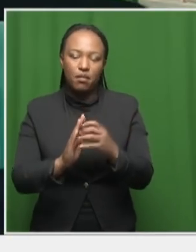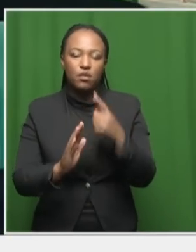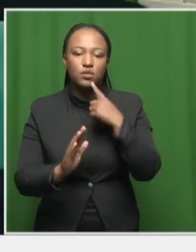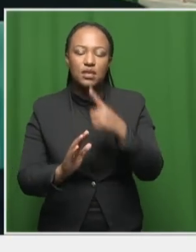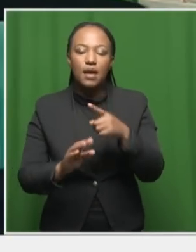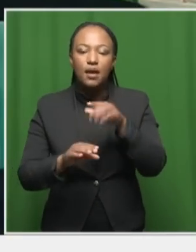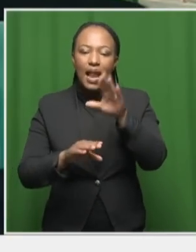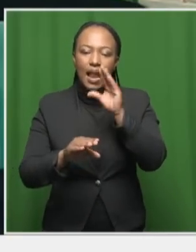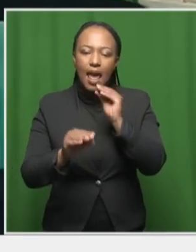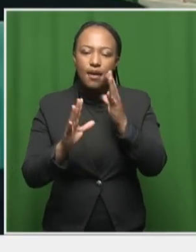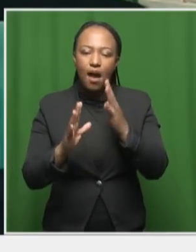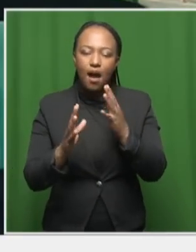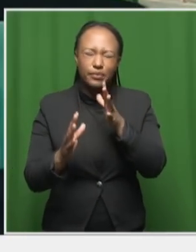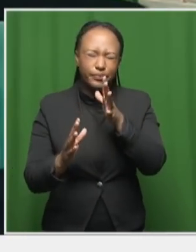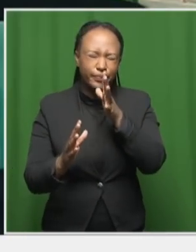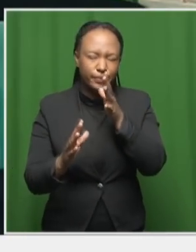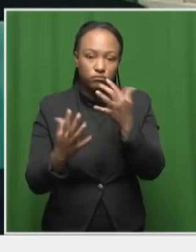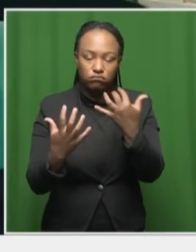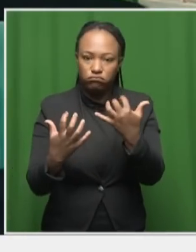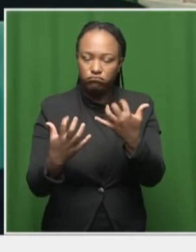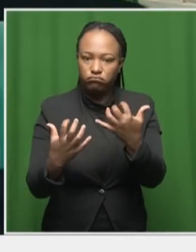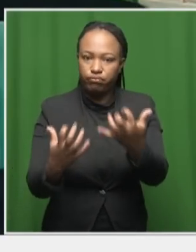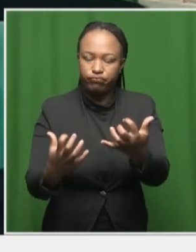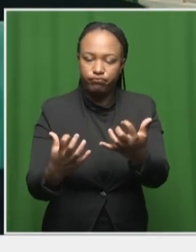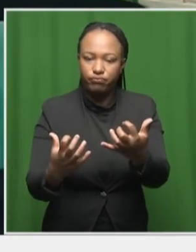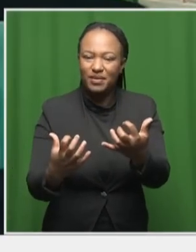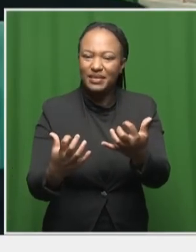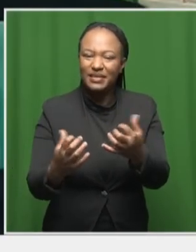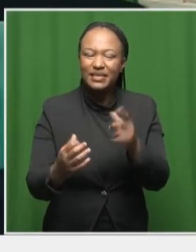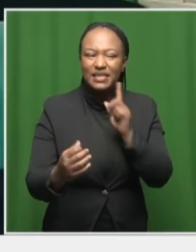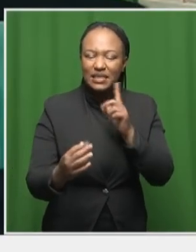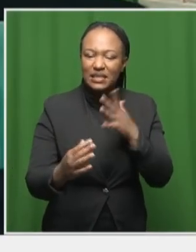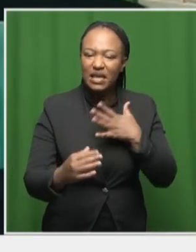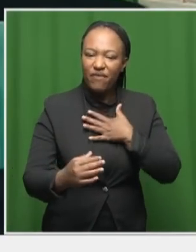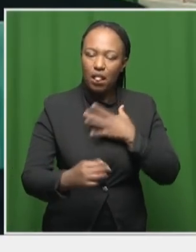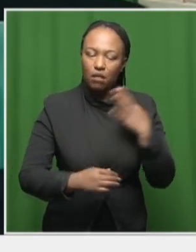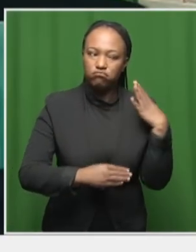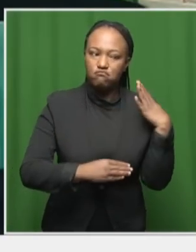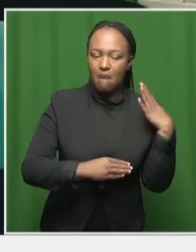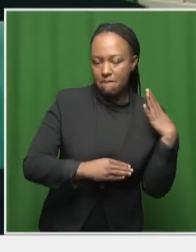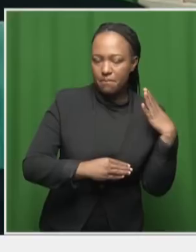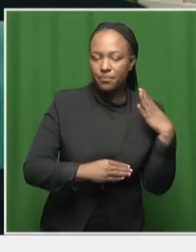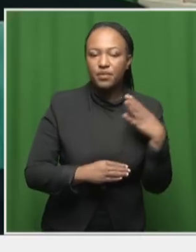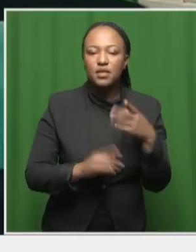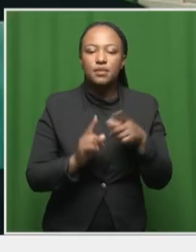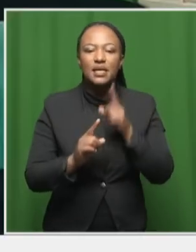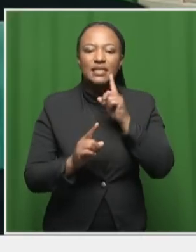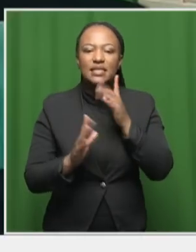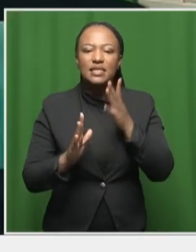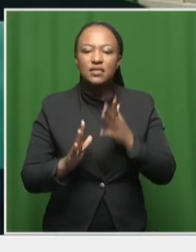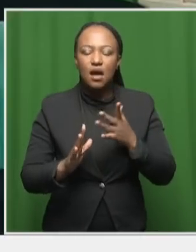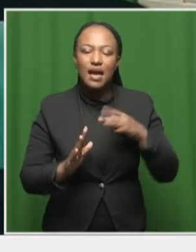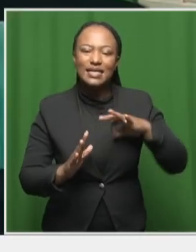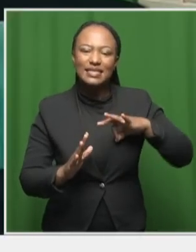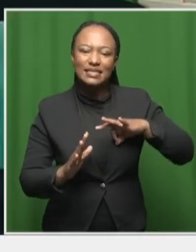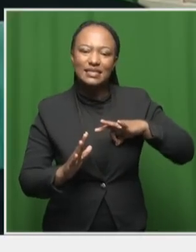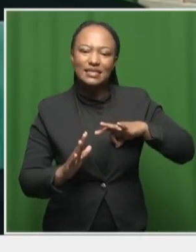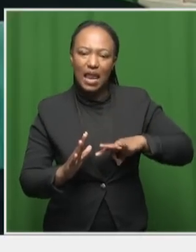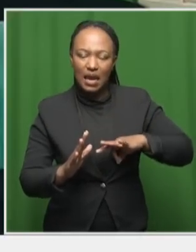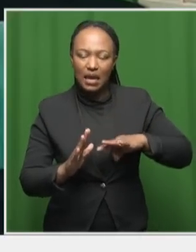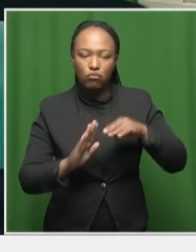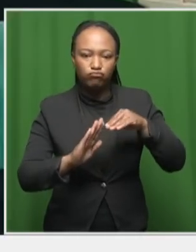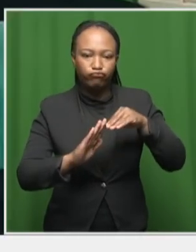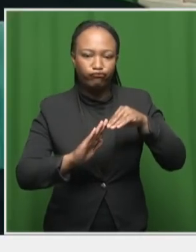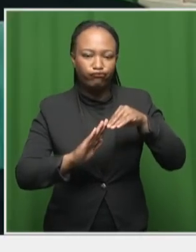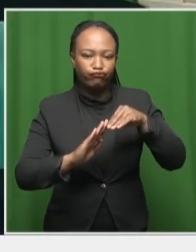is an important one. So what we've seen over the last 10 years is that teachers' salaries have been increasing faster than inflation